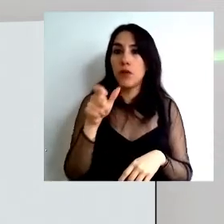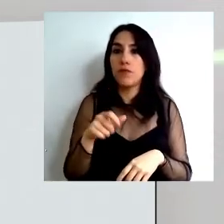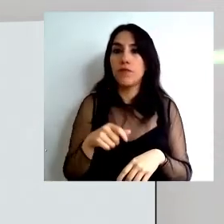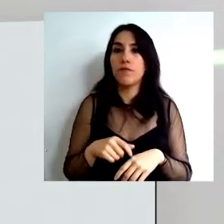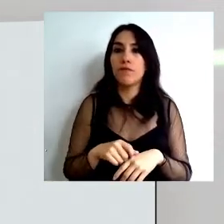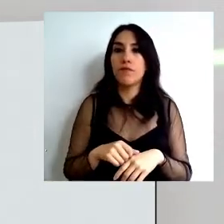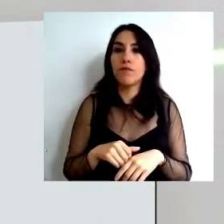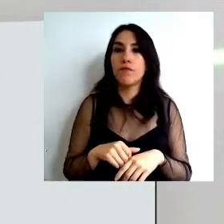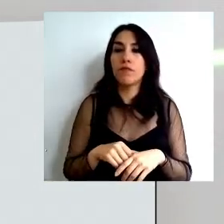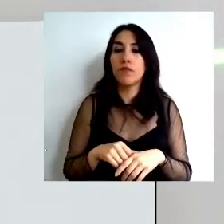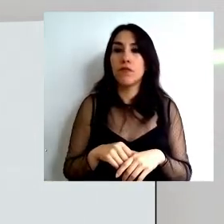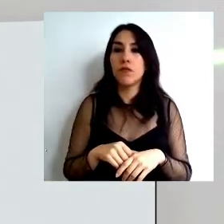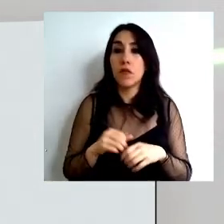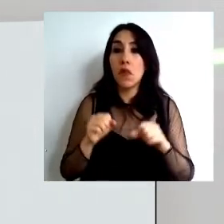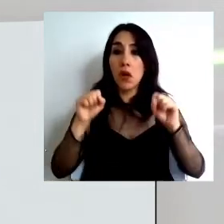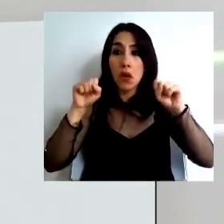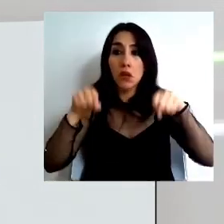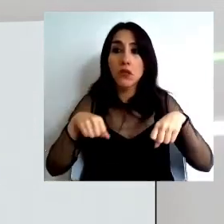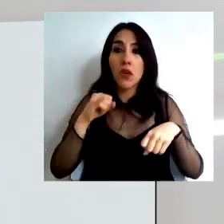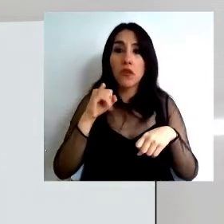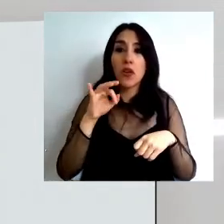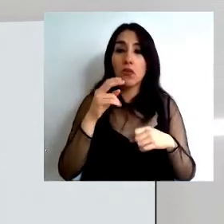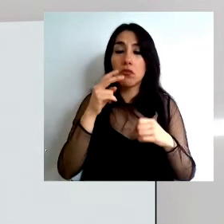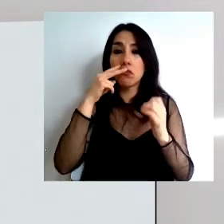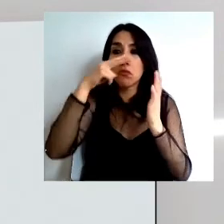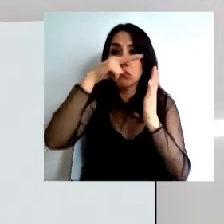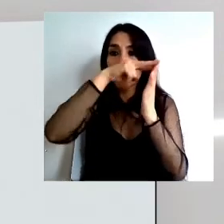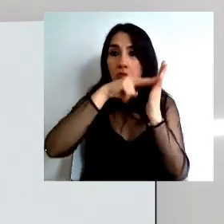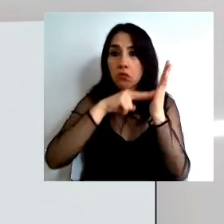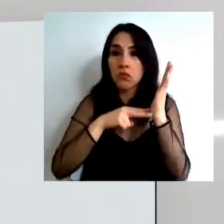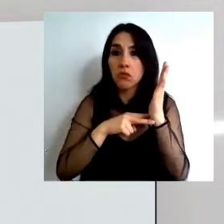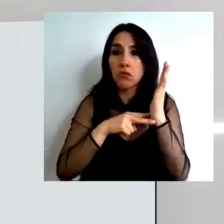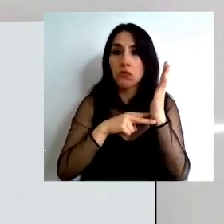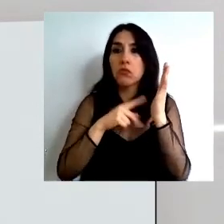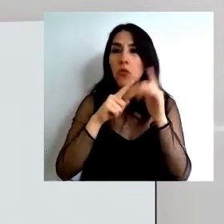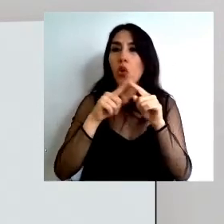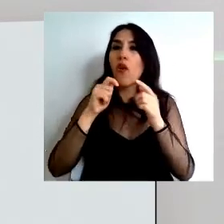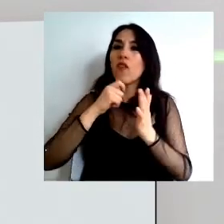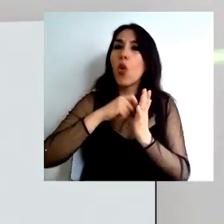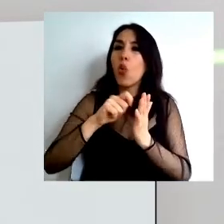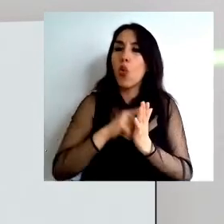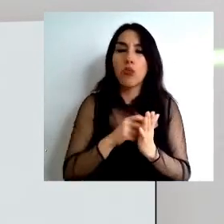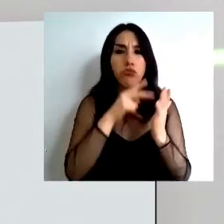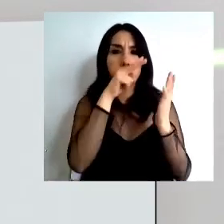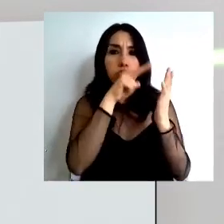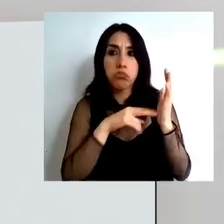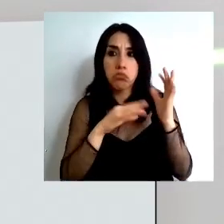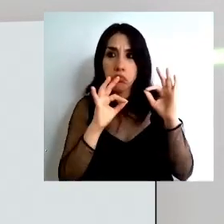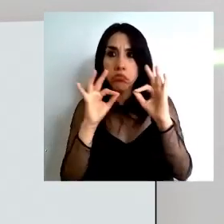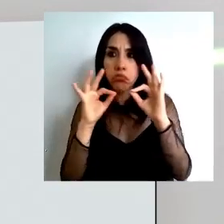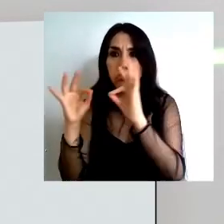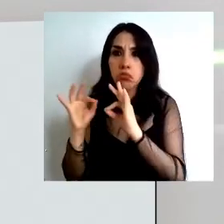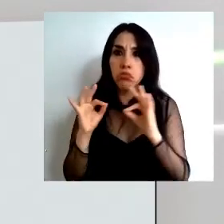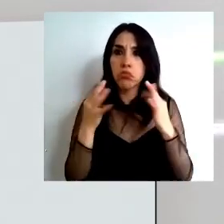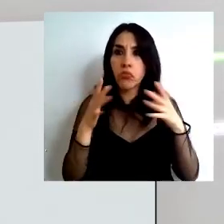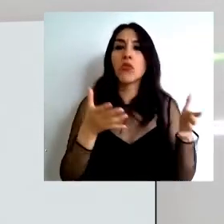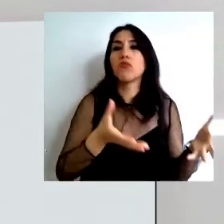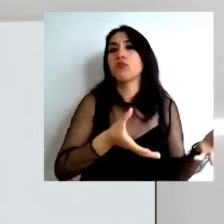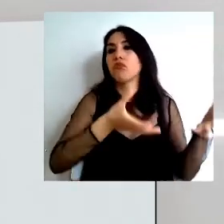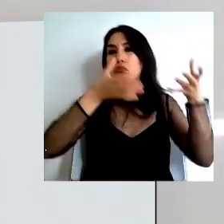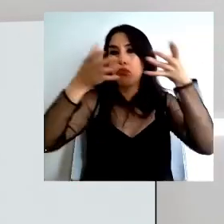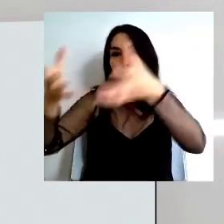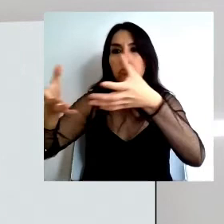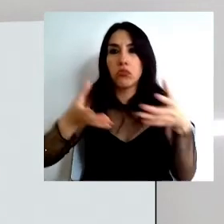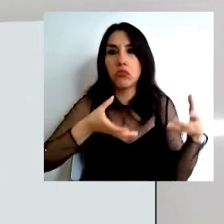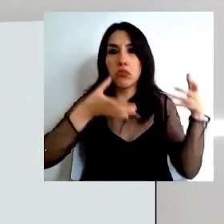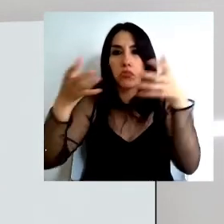partners never have to do anything for measuring the impact, because it comes automatically from our system. And we